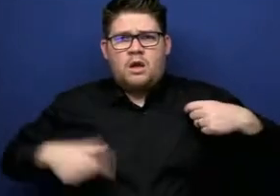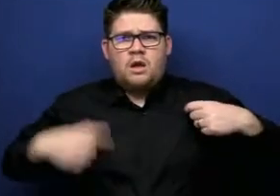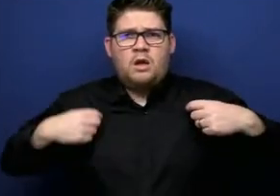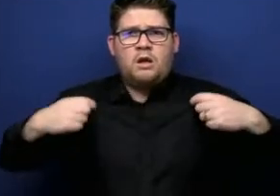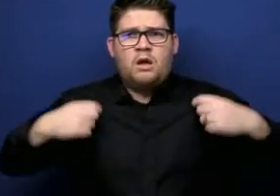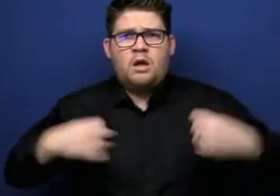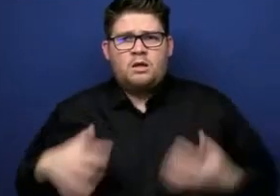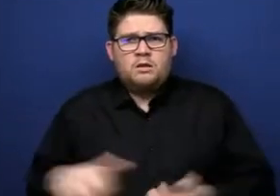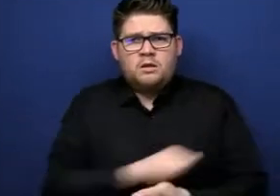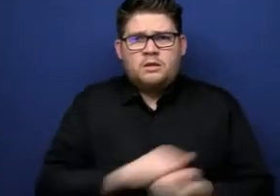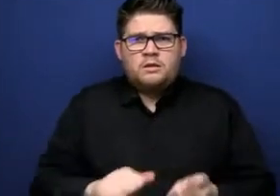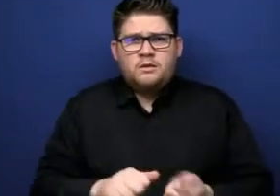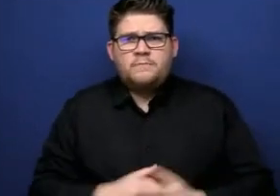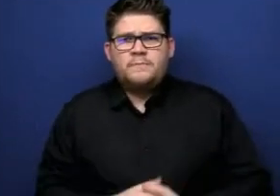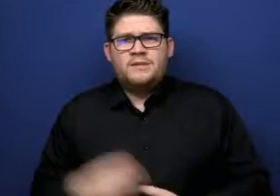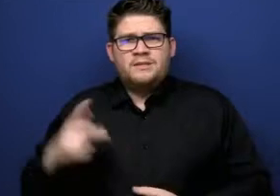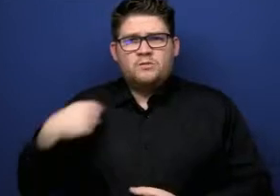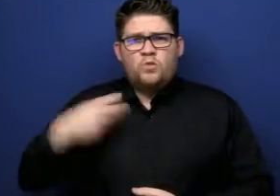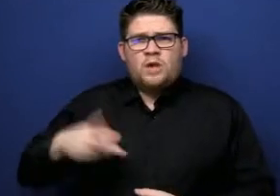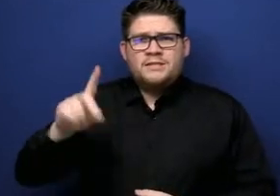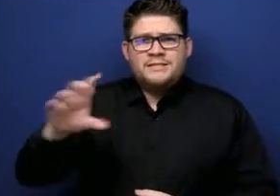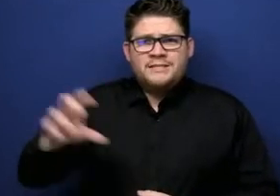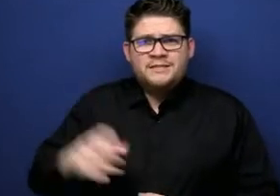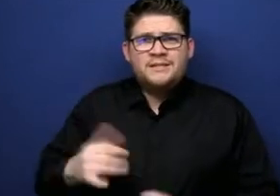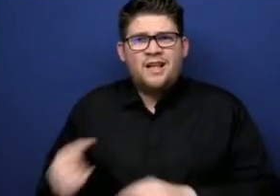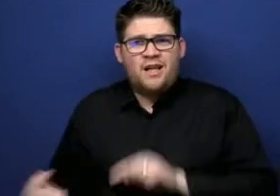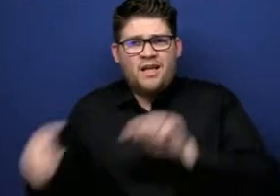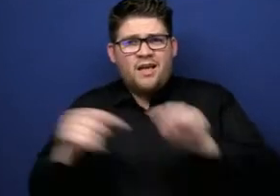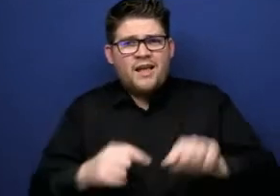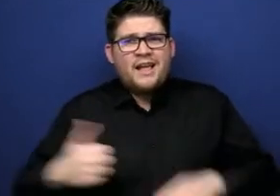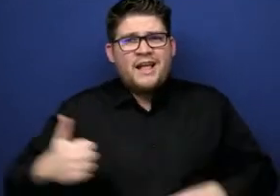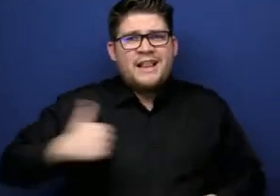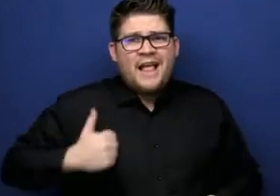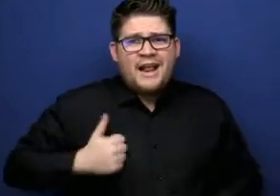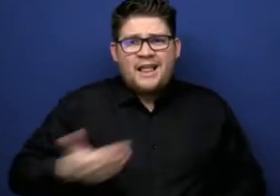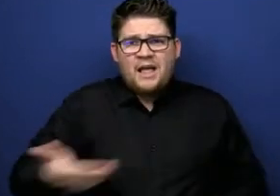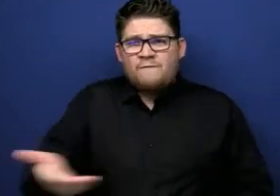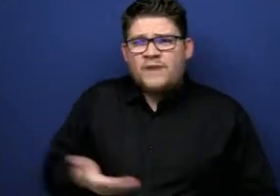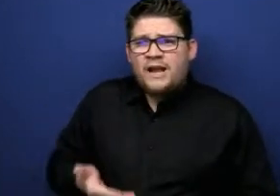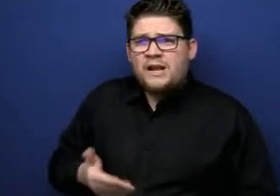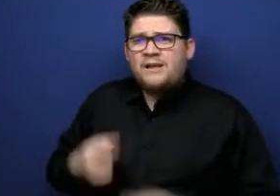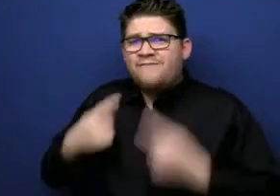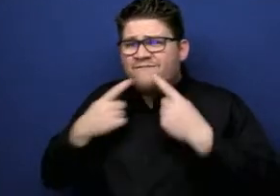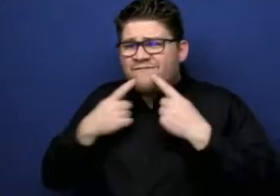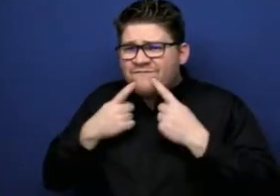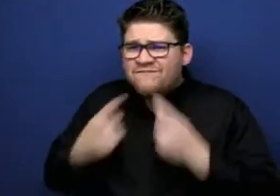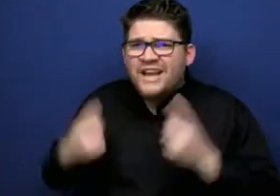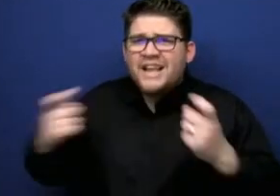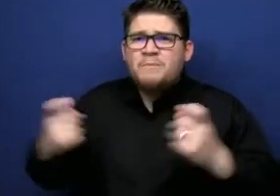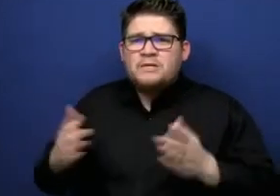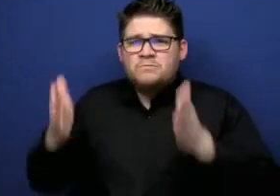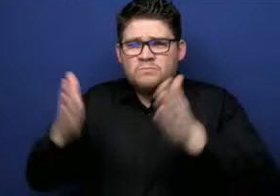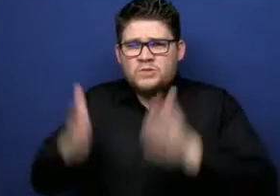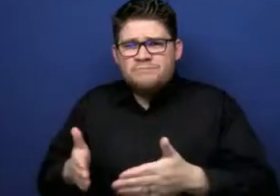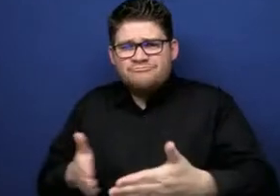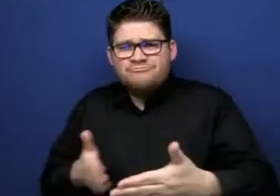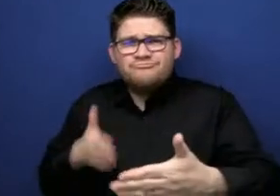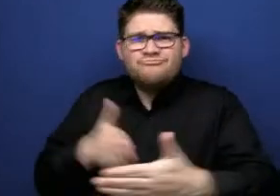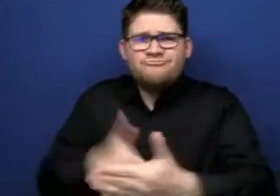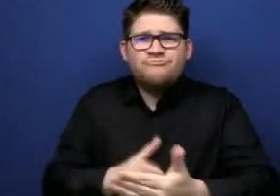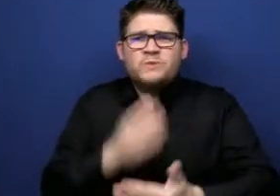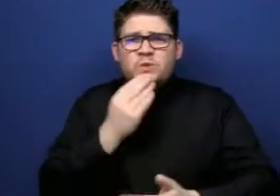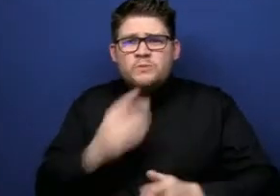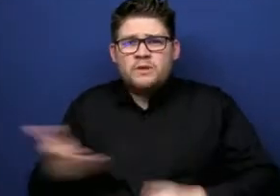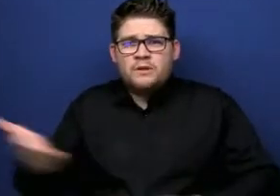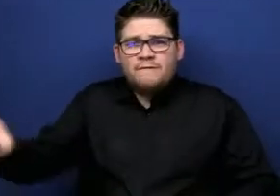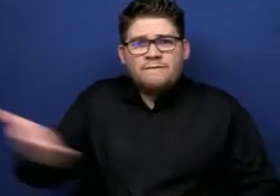Corbyn, an avowed anti-Semite who was turfed from his own party. He was asked to participate in a panel chaired by a